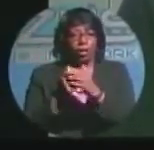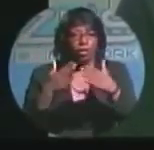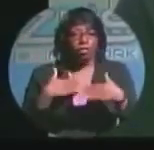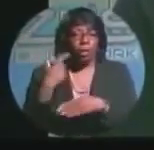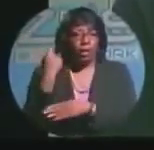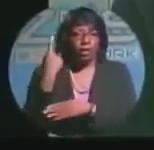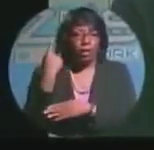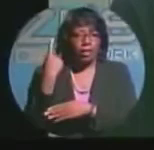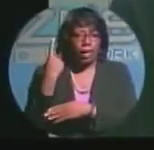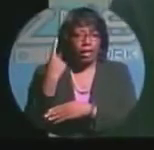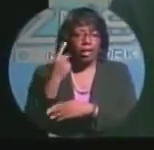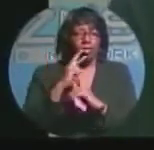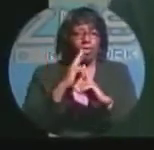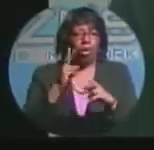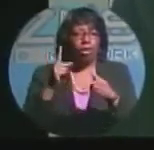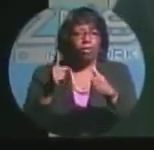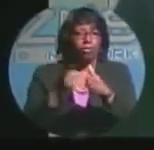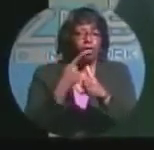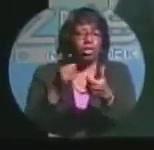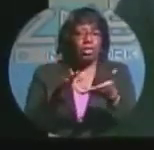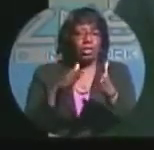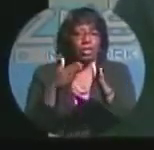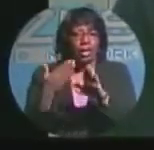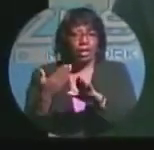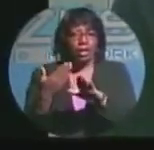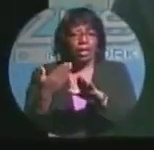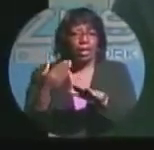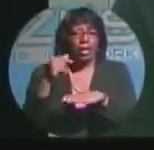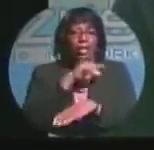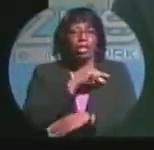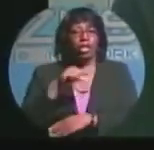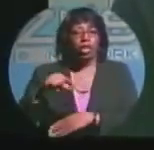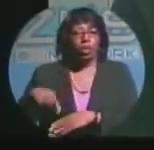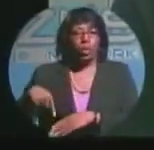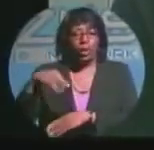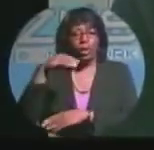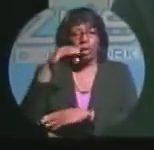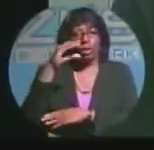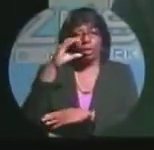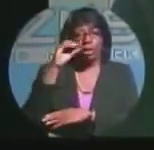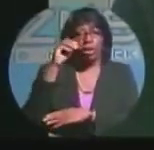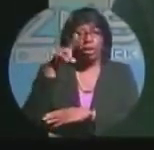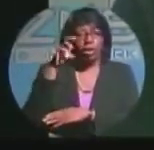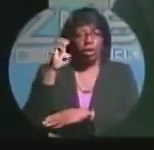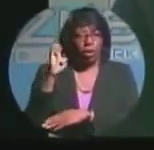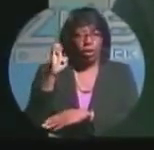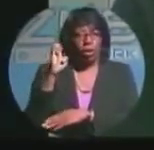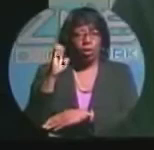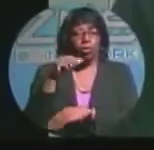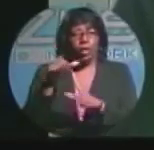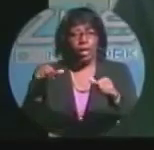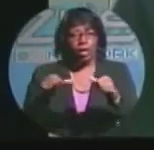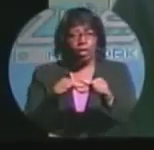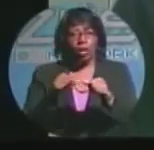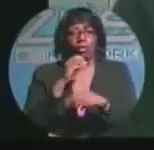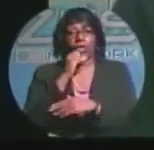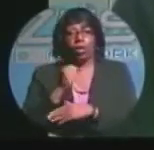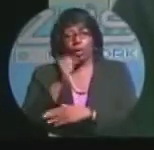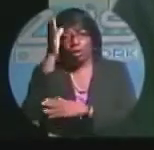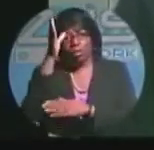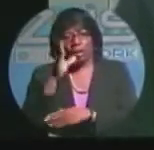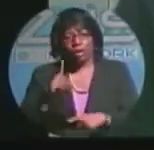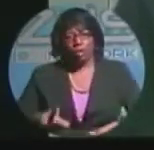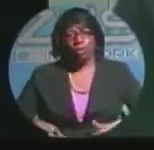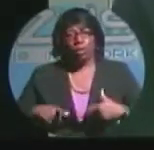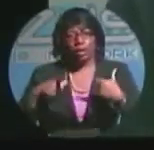understanding, reported its first death in the Queens Cove area, and it is that of an elderly man who resides in the northern part